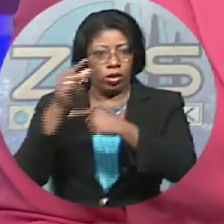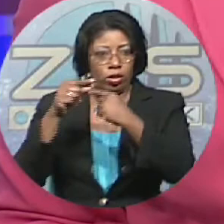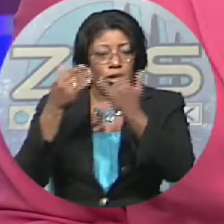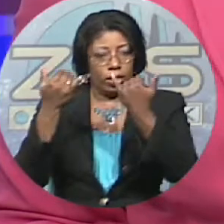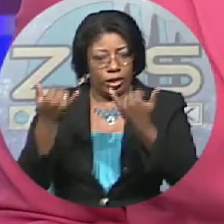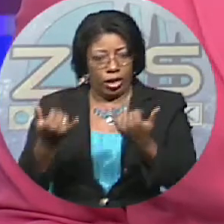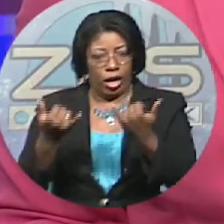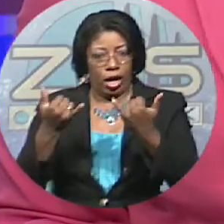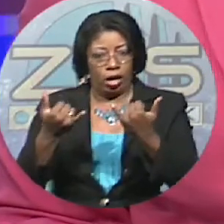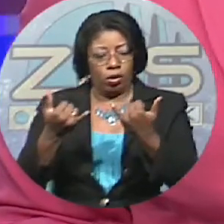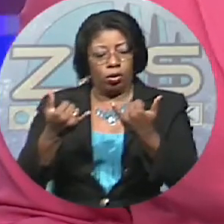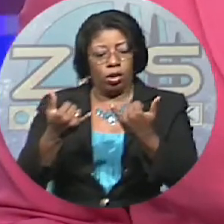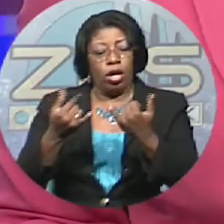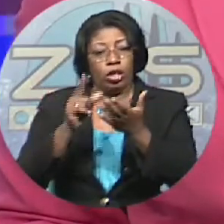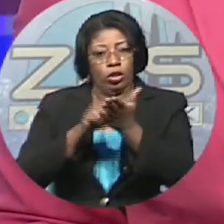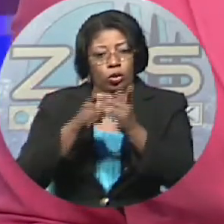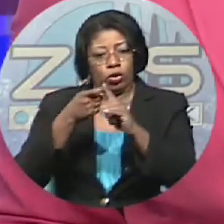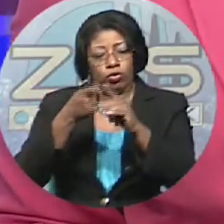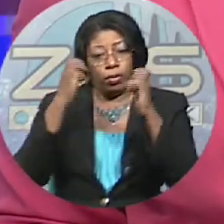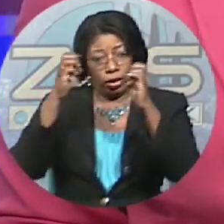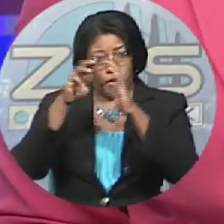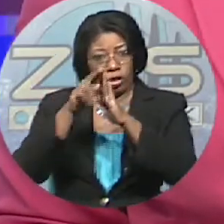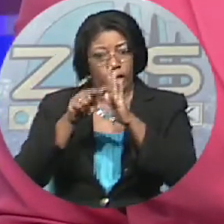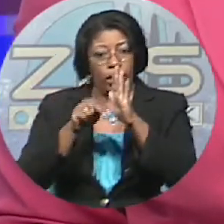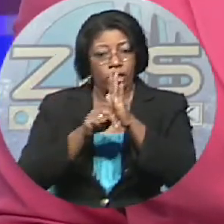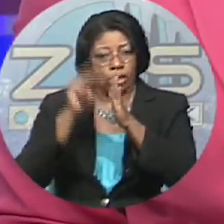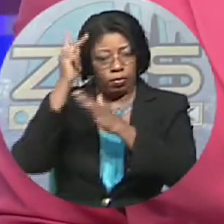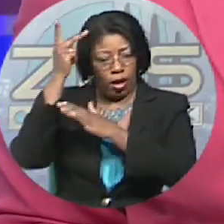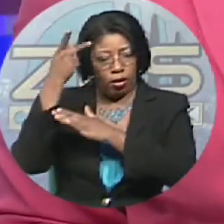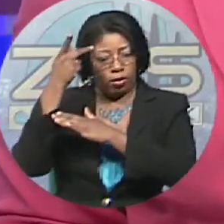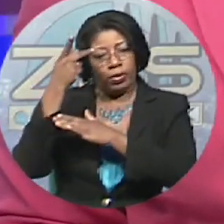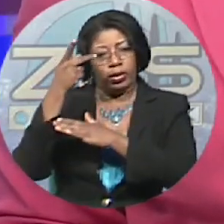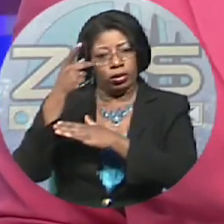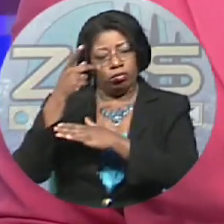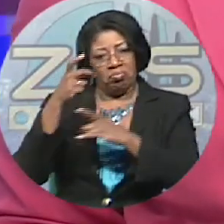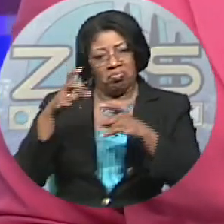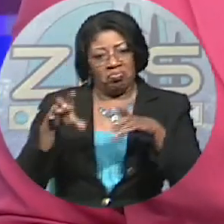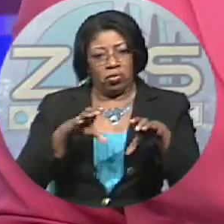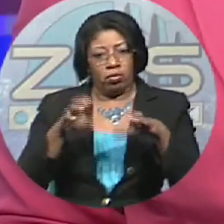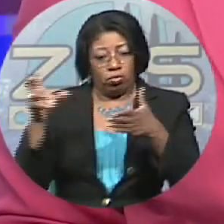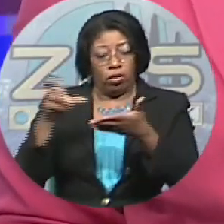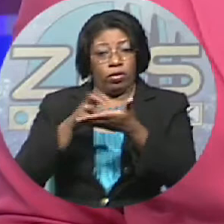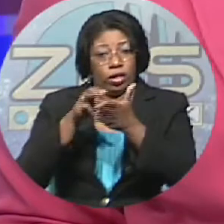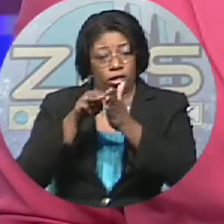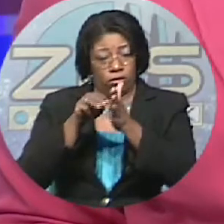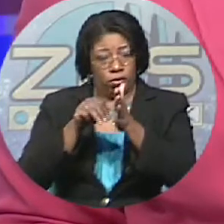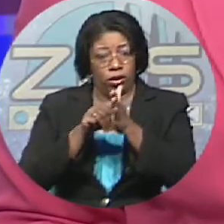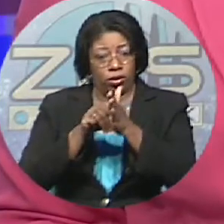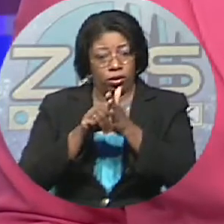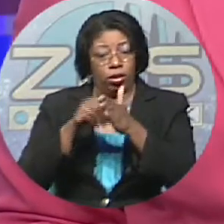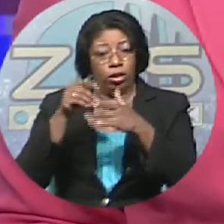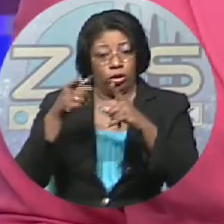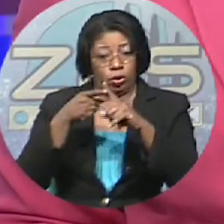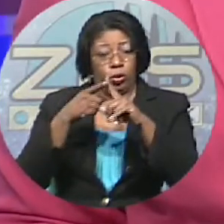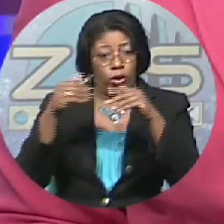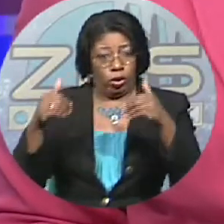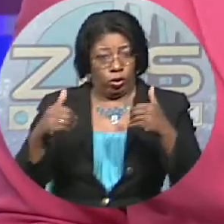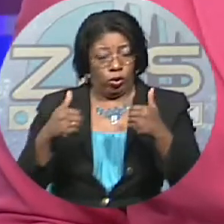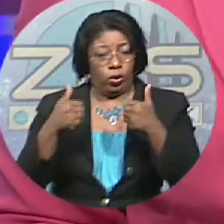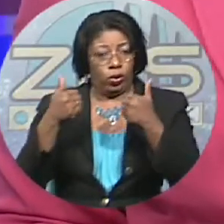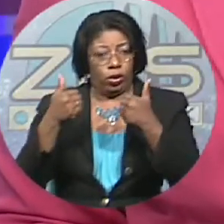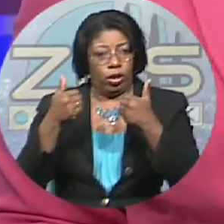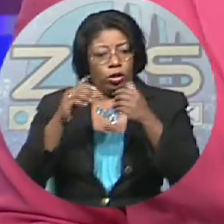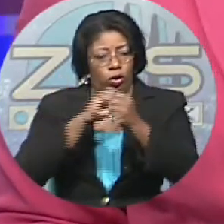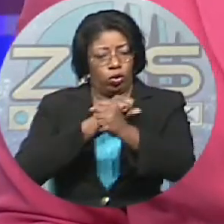now to news from education, as the members of parliament made a significant investment in the education of the nation's youth today. It's an effort to strengthen